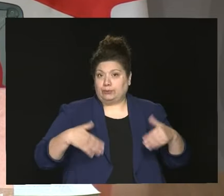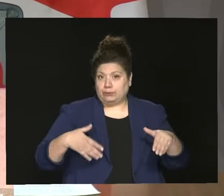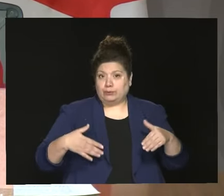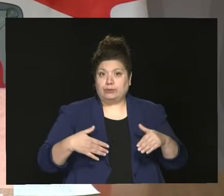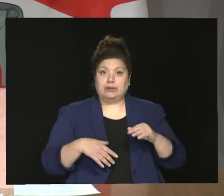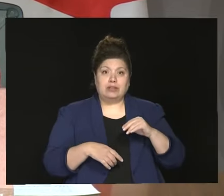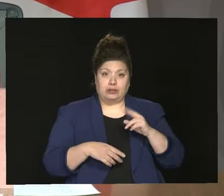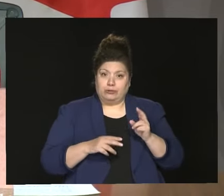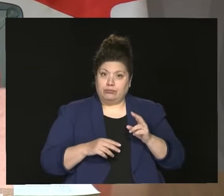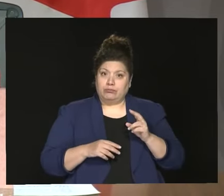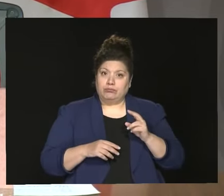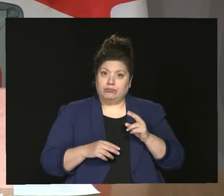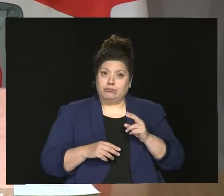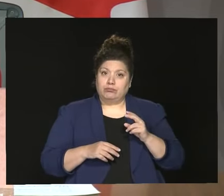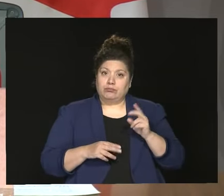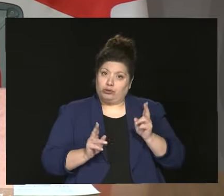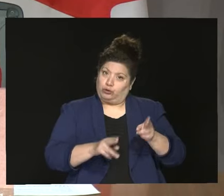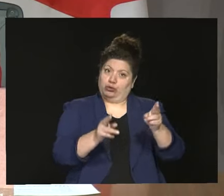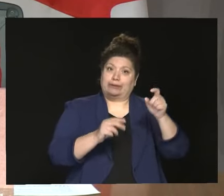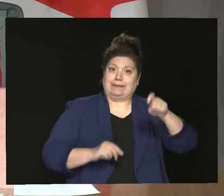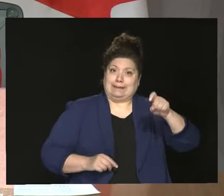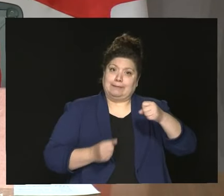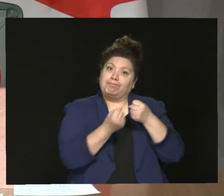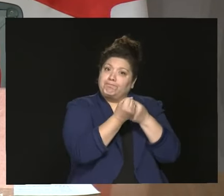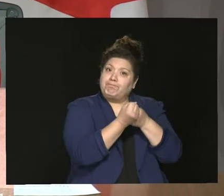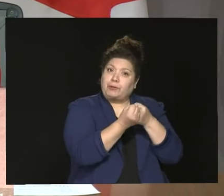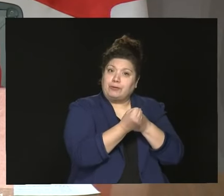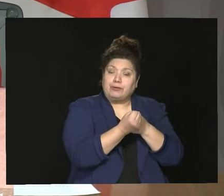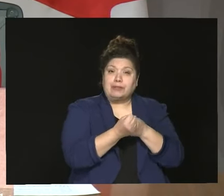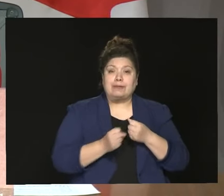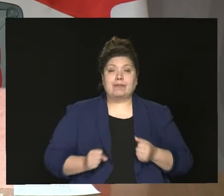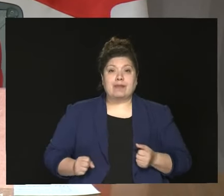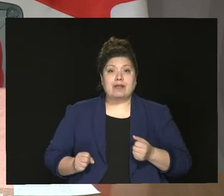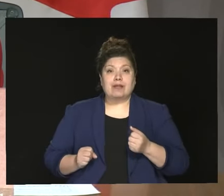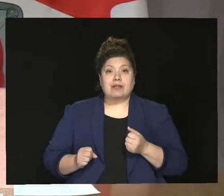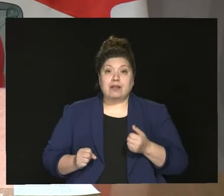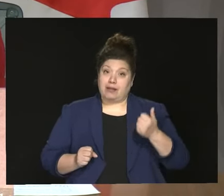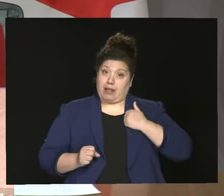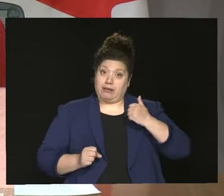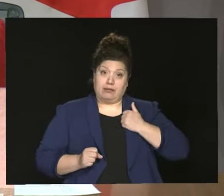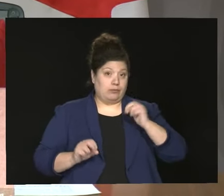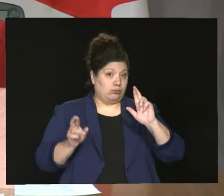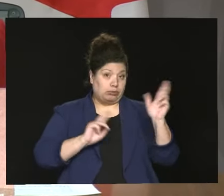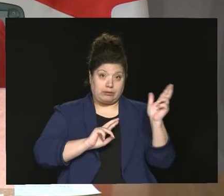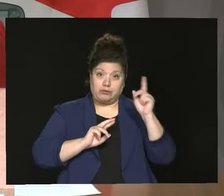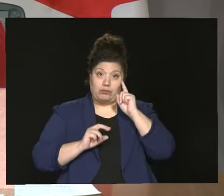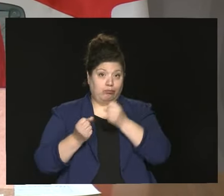là pour aider les Québécois et les Québécoises et les Ontariens et Ontariennes.